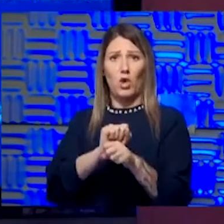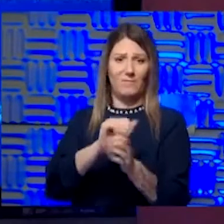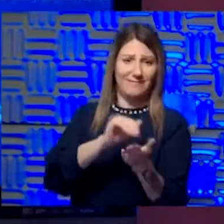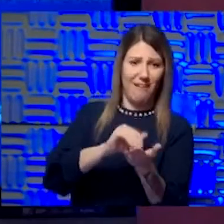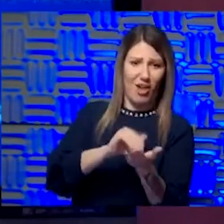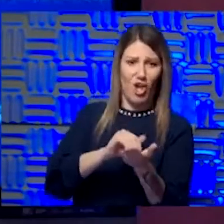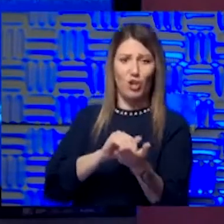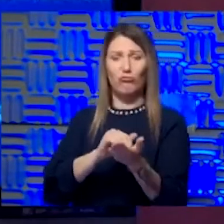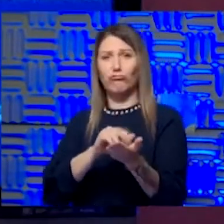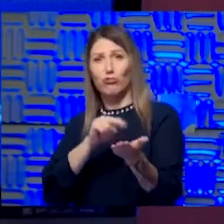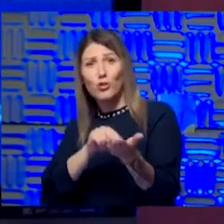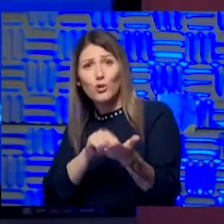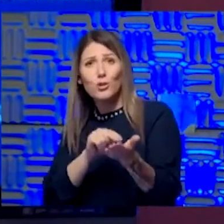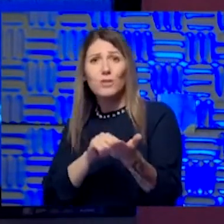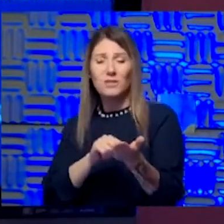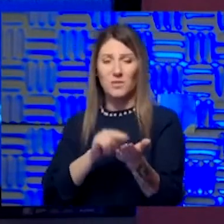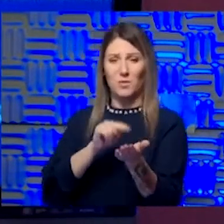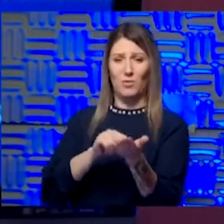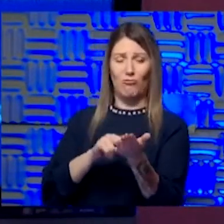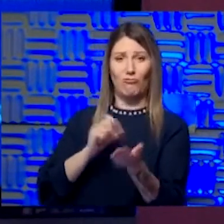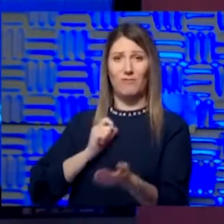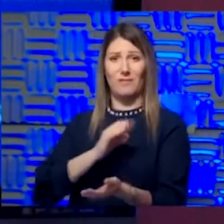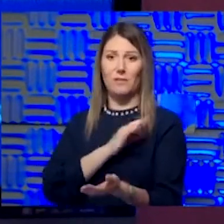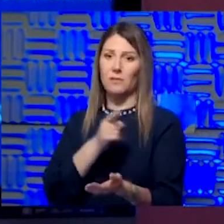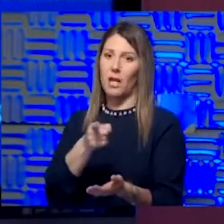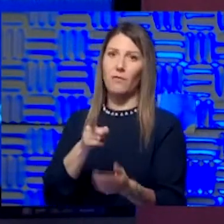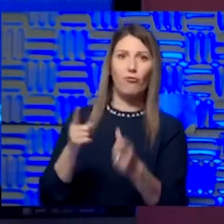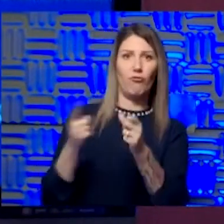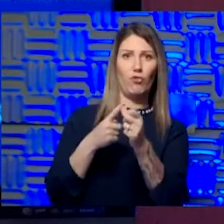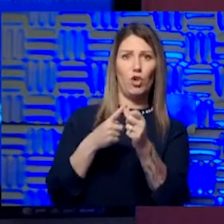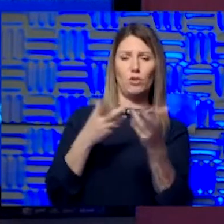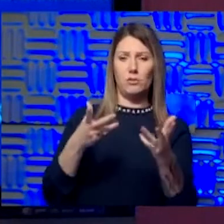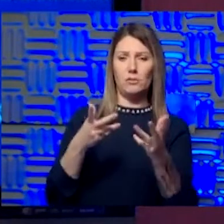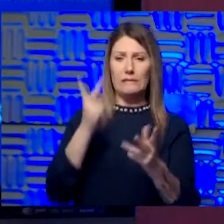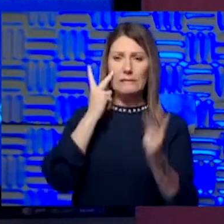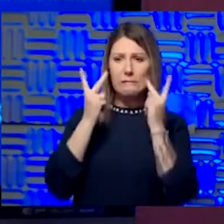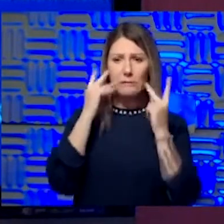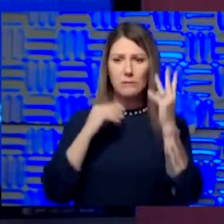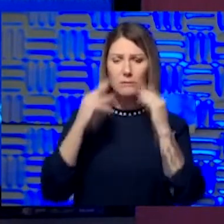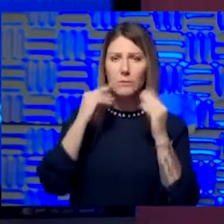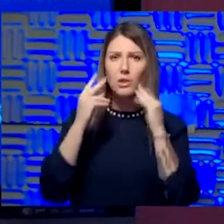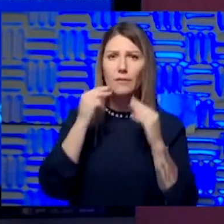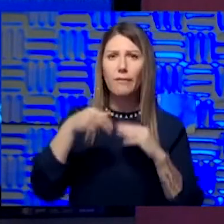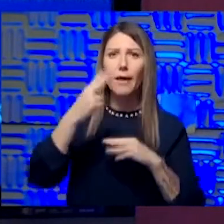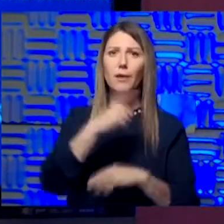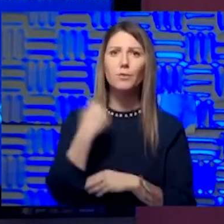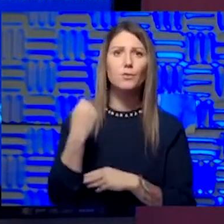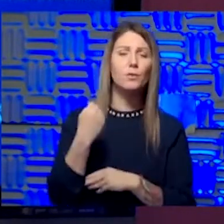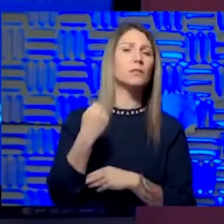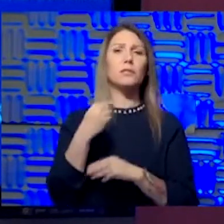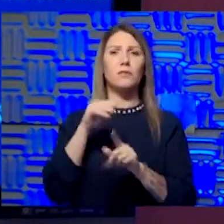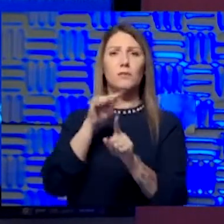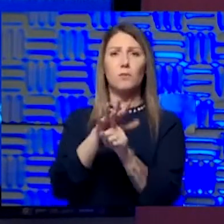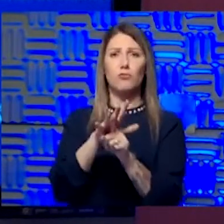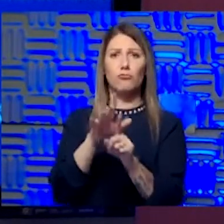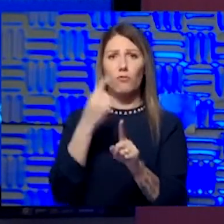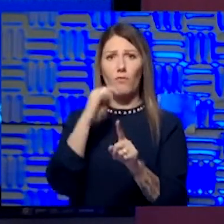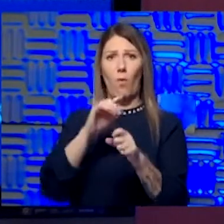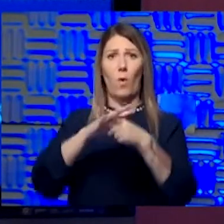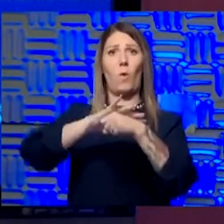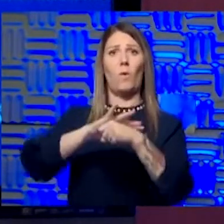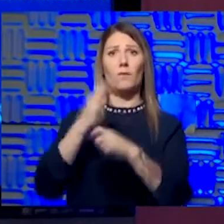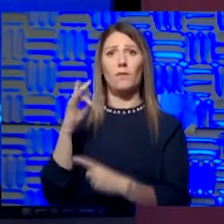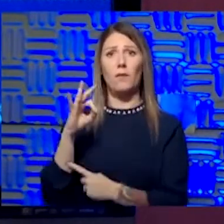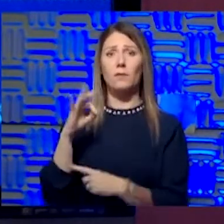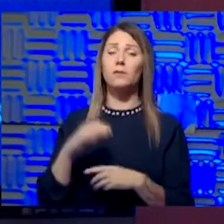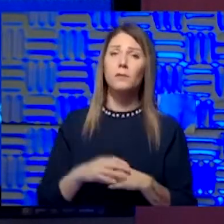that the nursing staff's often on the front lines of this, and they're the ones in and out of the rooms and have the highest risk of exposure to COVID-19. And so